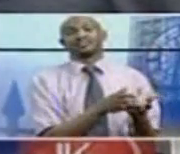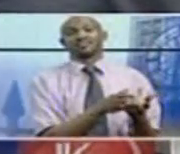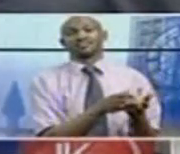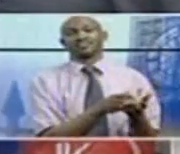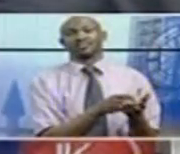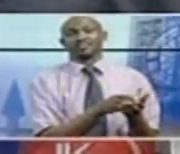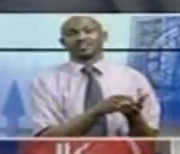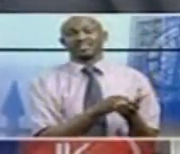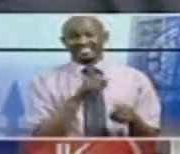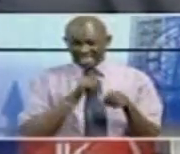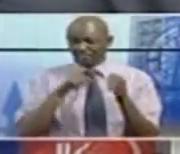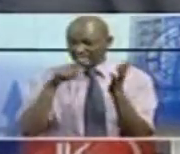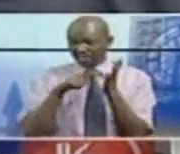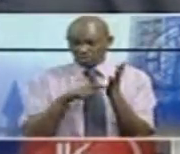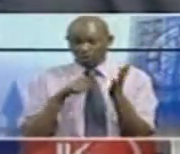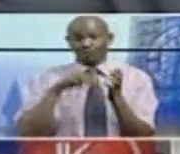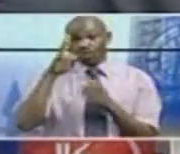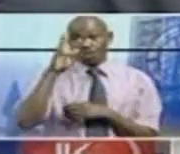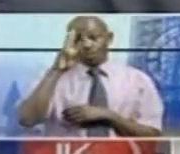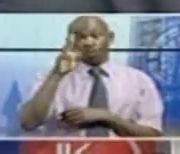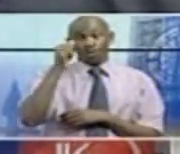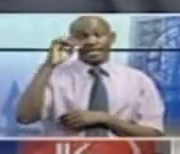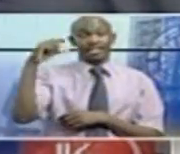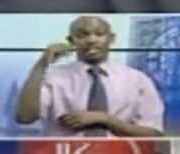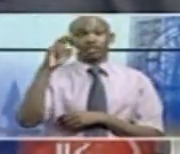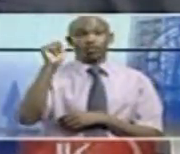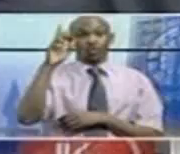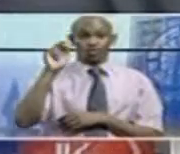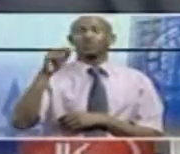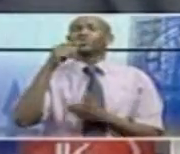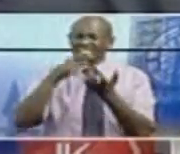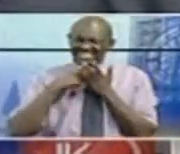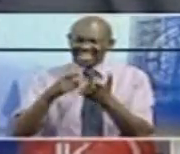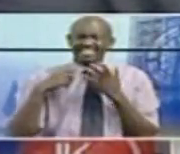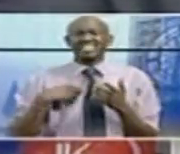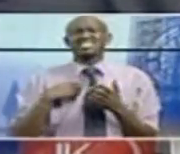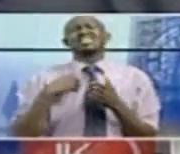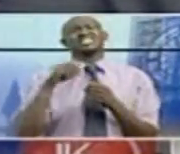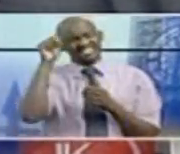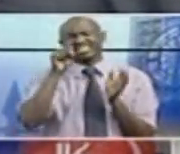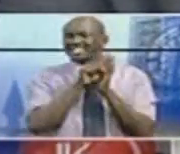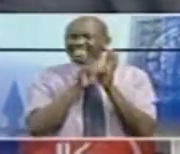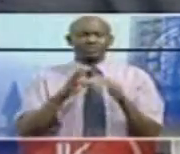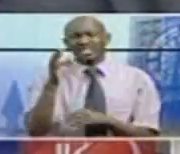see, because when this issue of Waiguru, you go discuss the State House, it is a matter before the House.